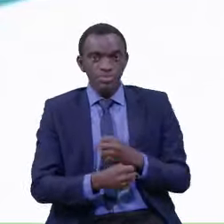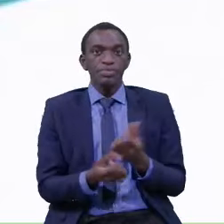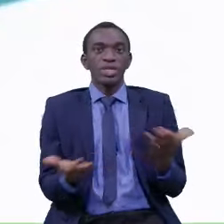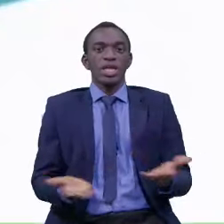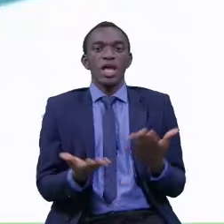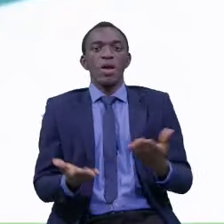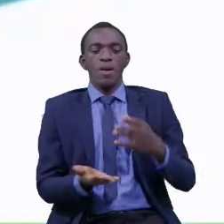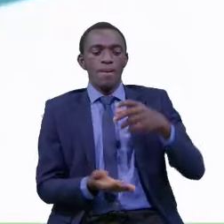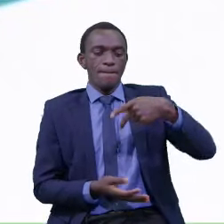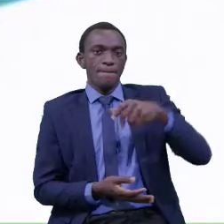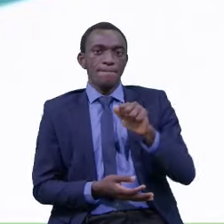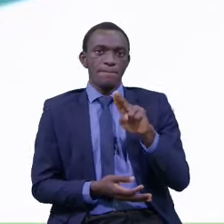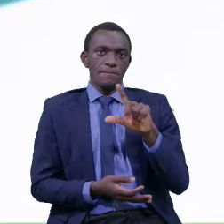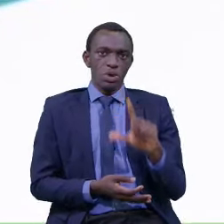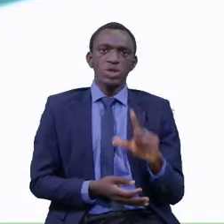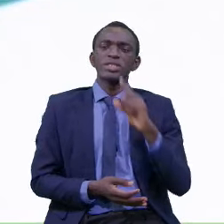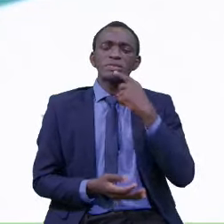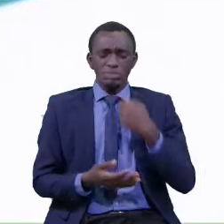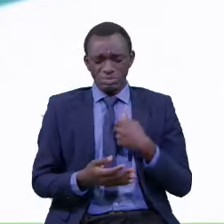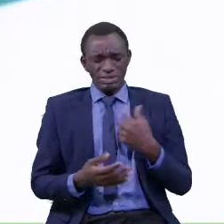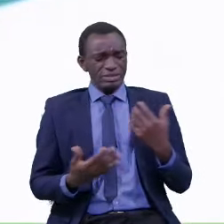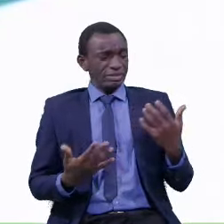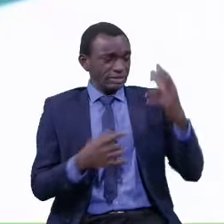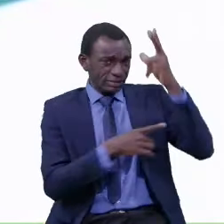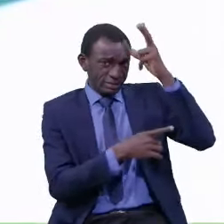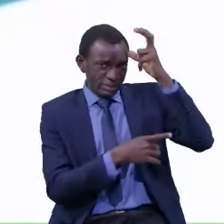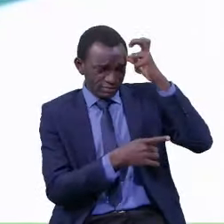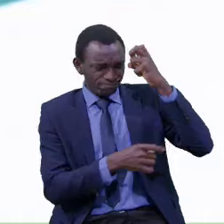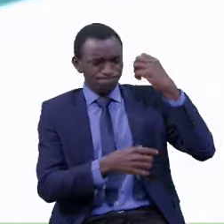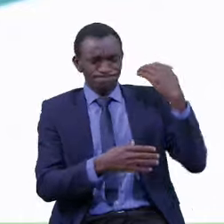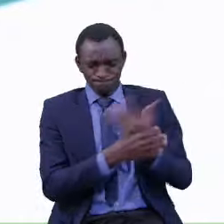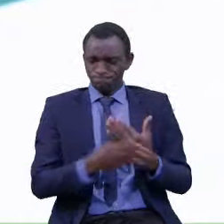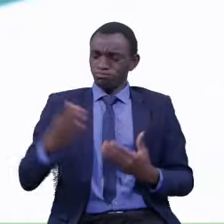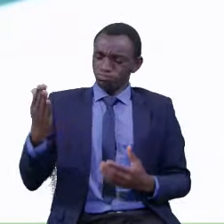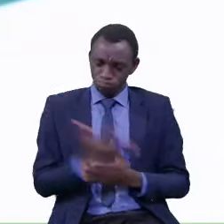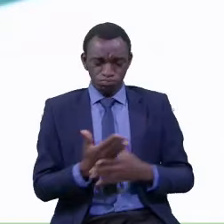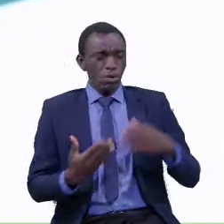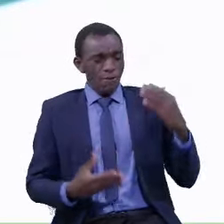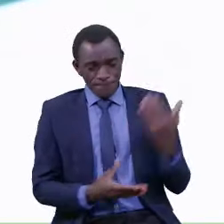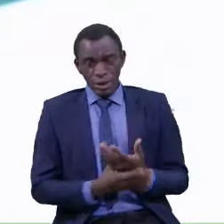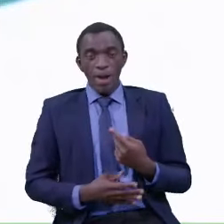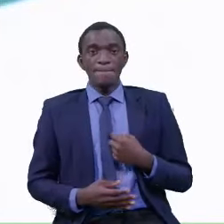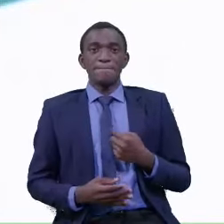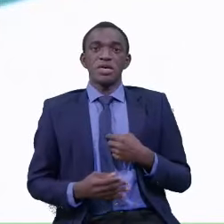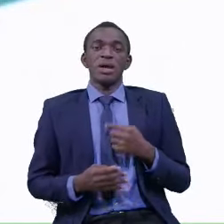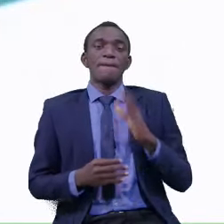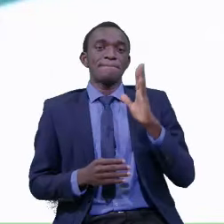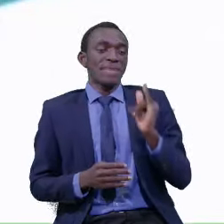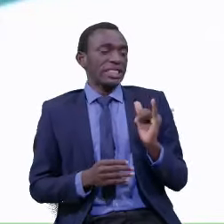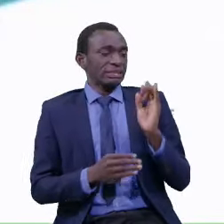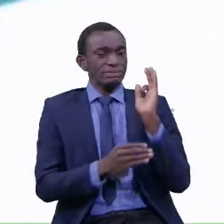was buffeted by Satan, by the messenger of Satan. He went to pray, and